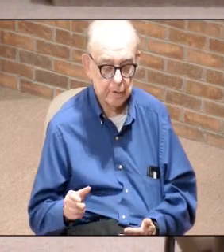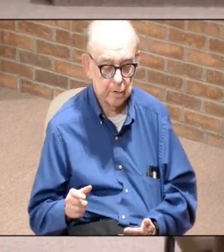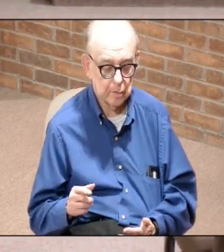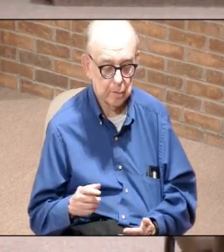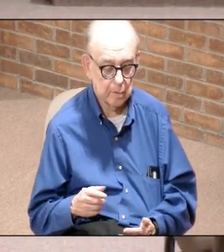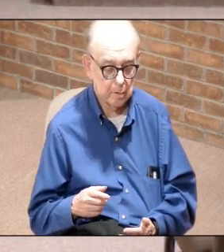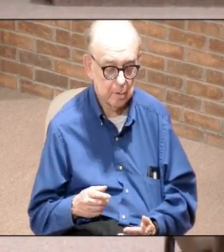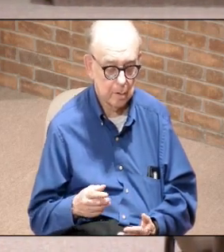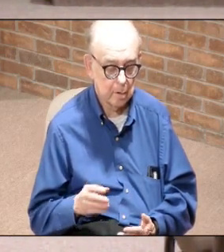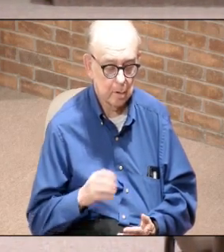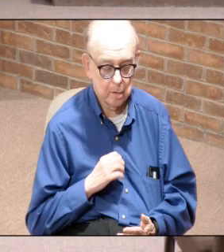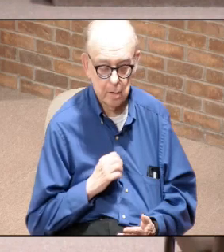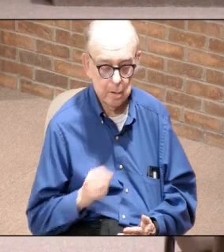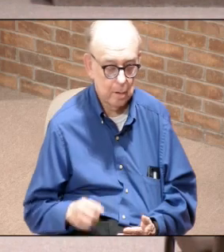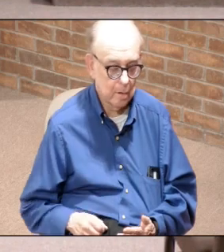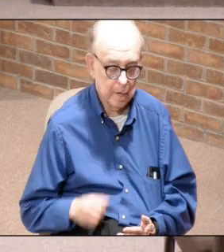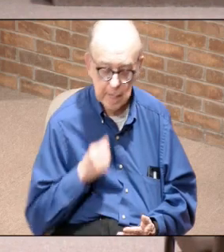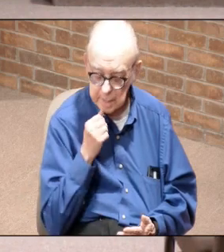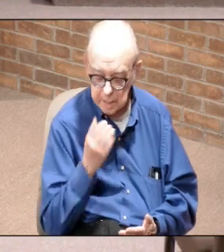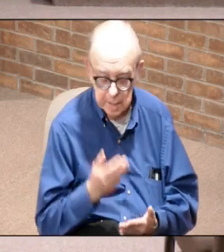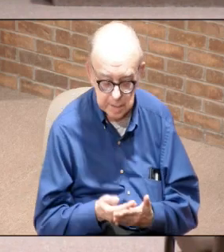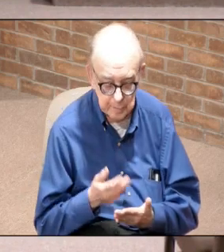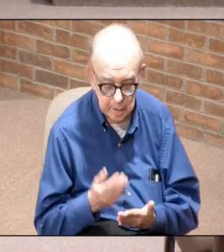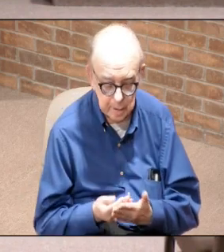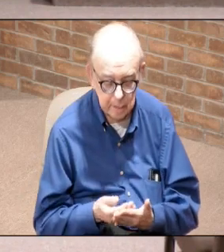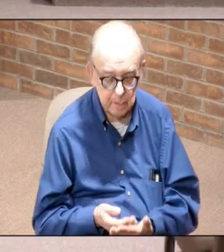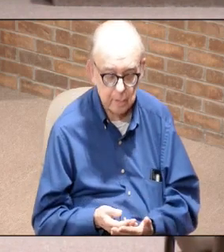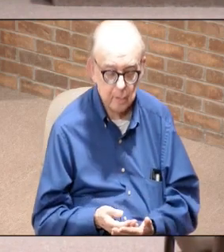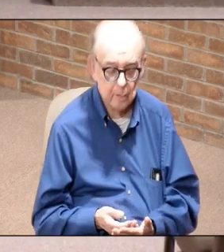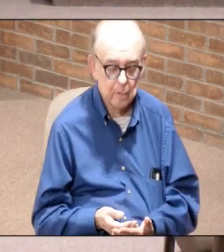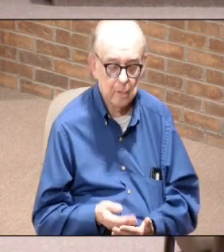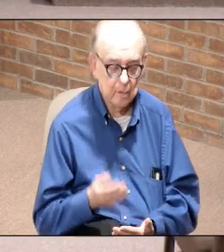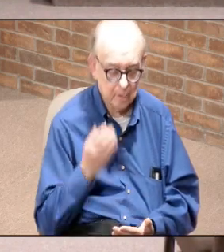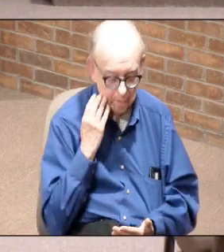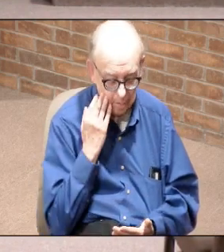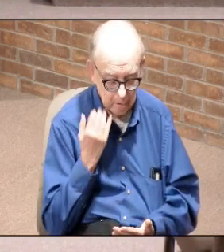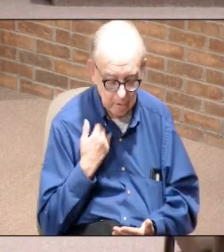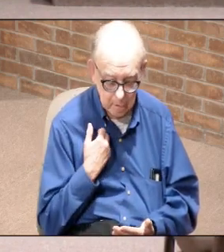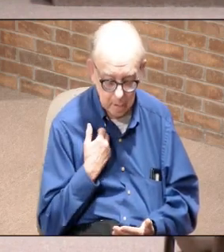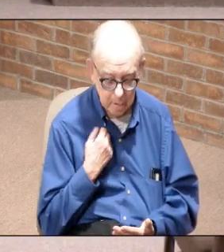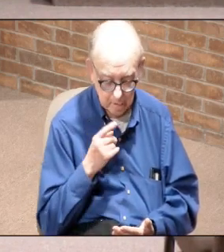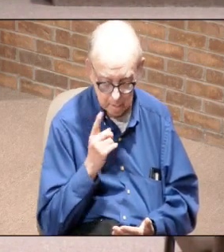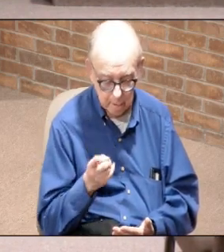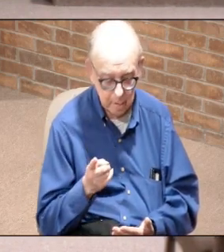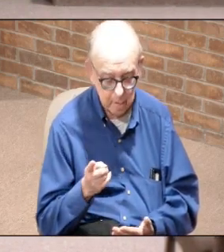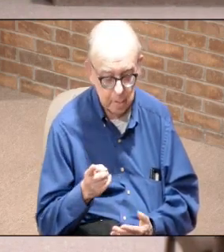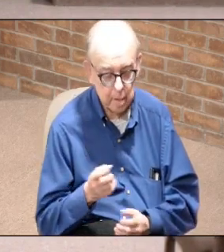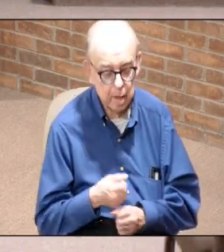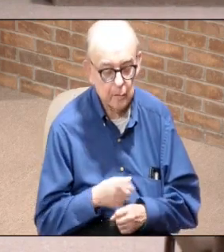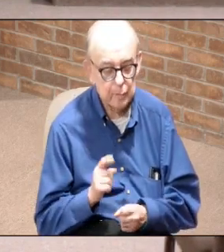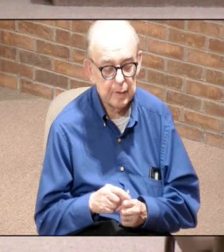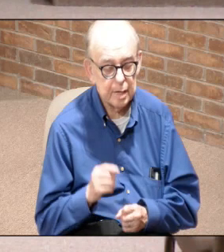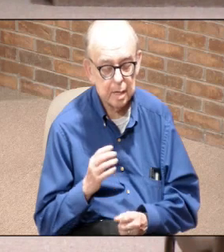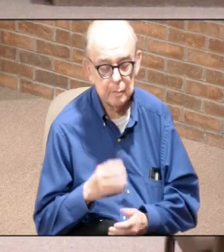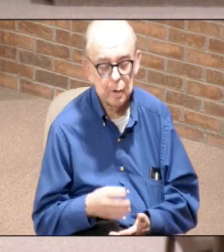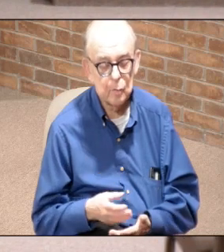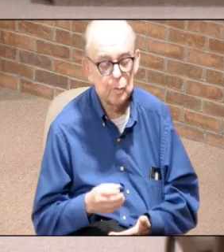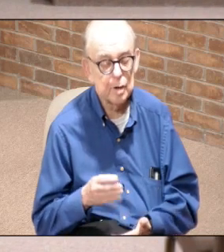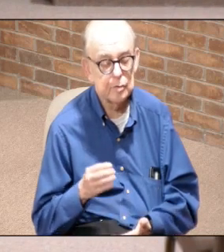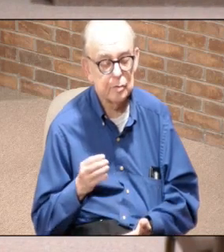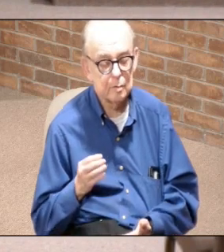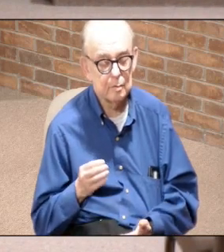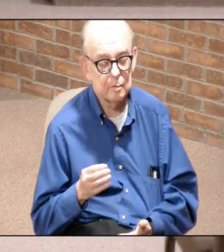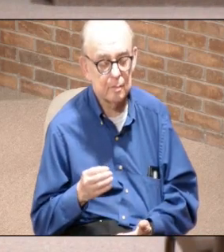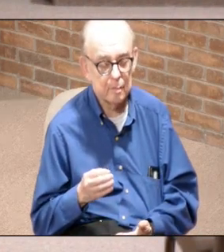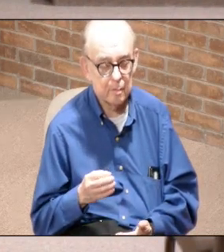say. Solomon didn't need the money. He knew if he had the wisdom, that would make him rich.